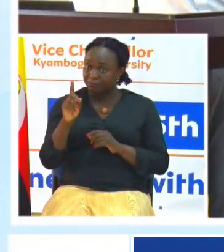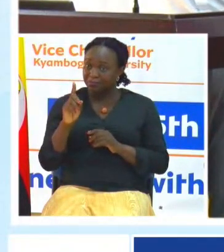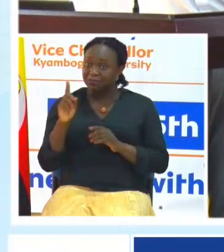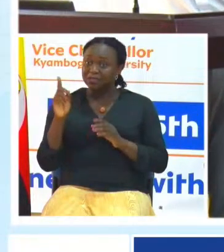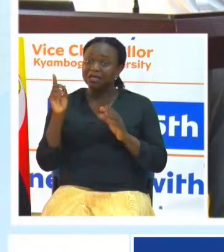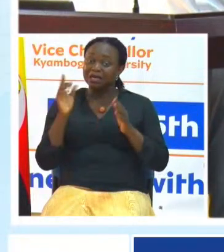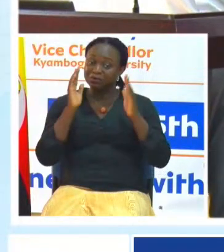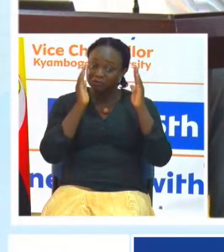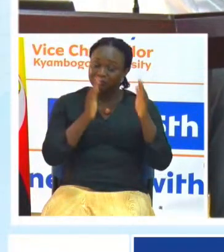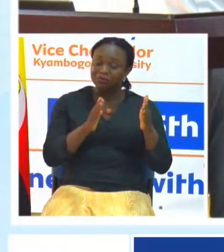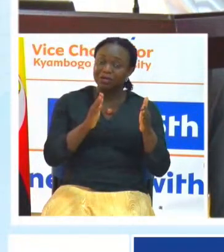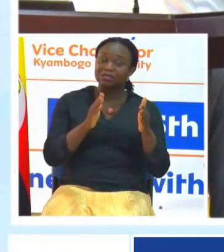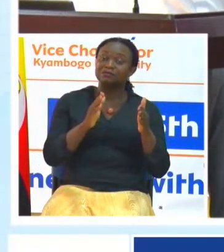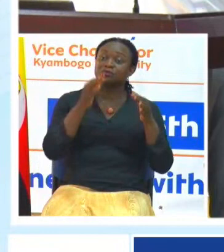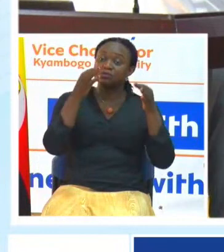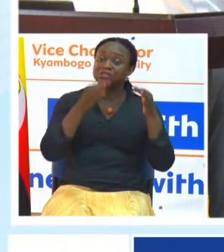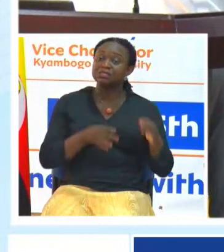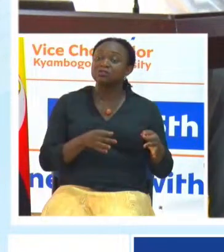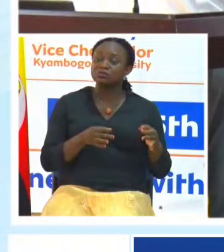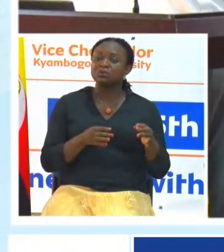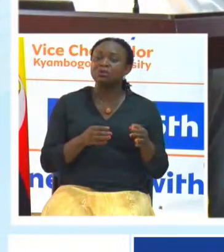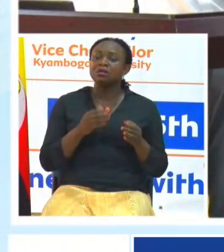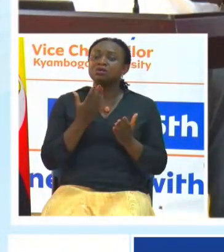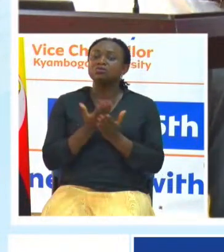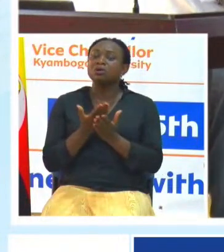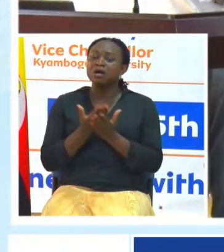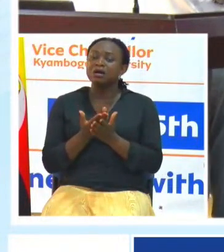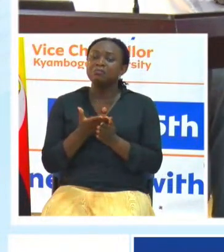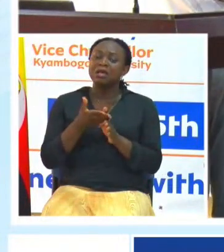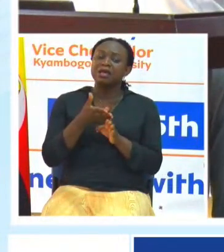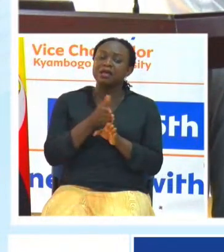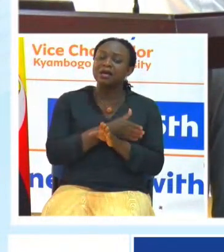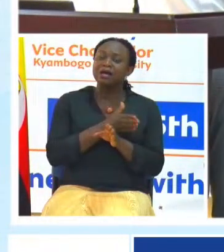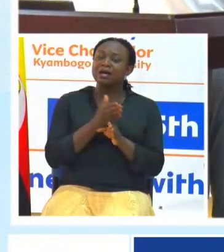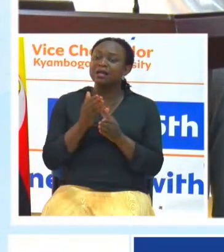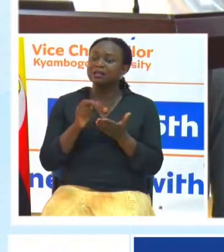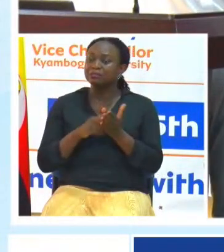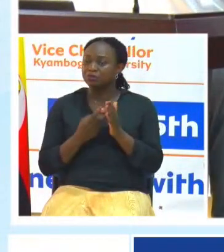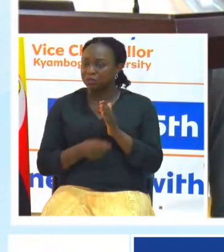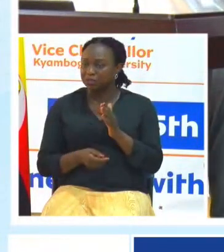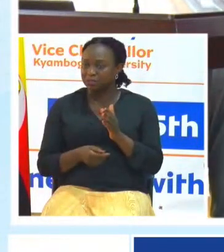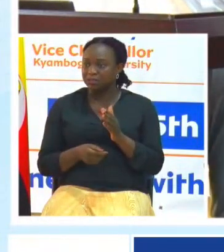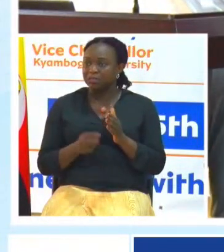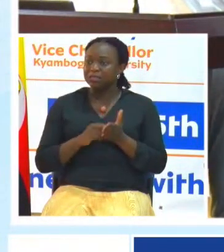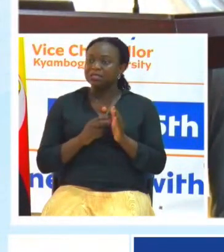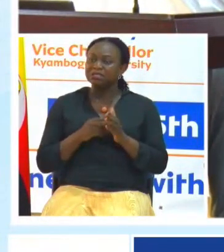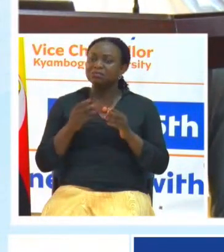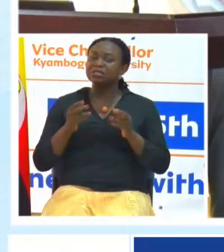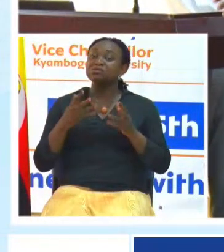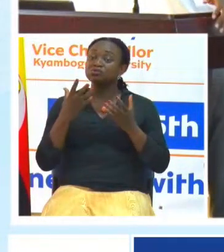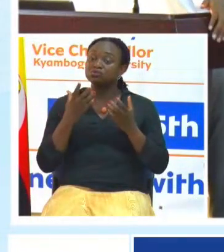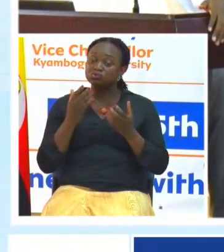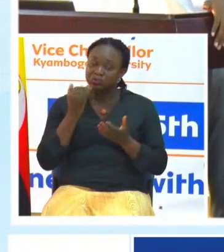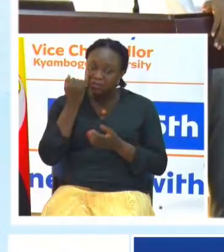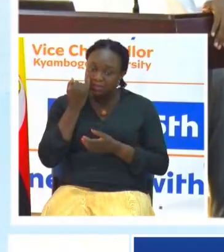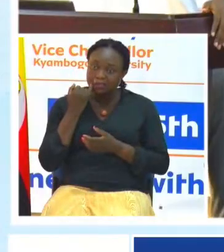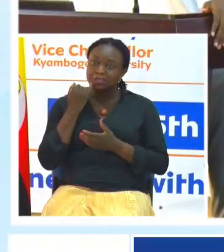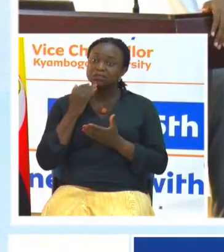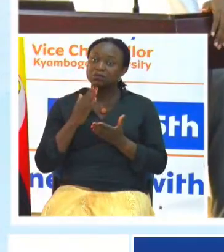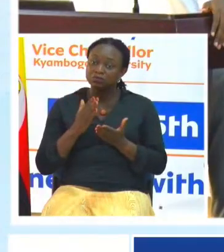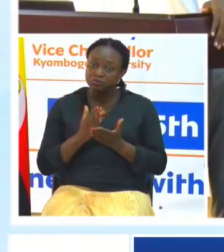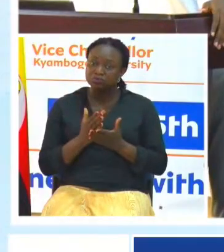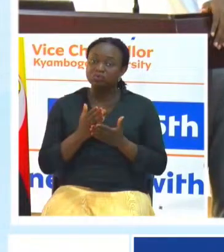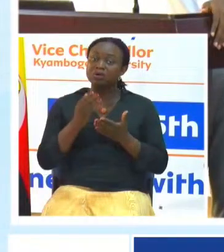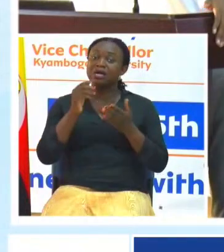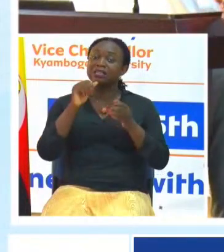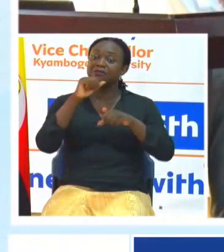early decision. What is the advantage of applying through early decision? It shows that you have genuine commitment and you're prioritizing